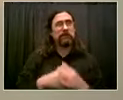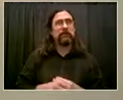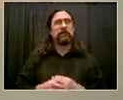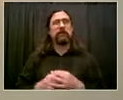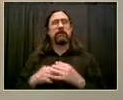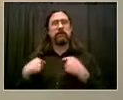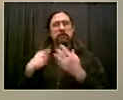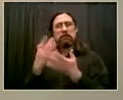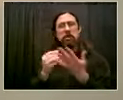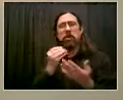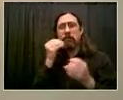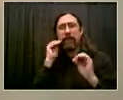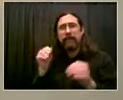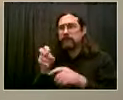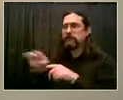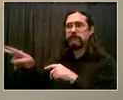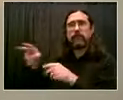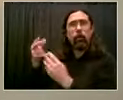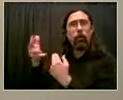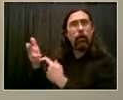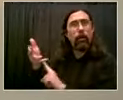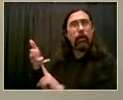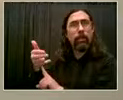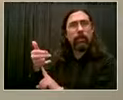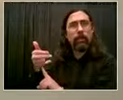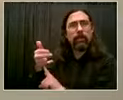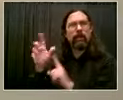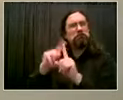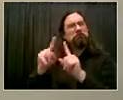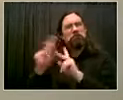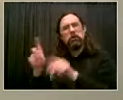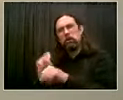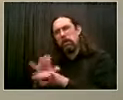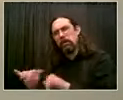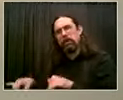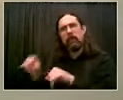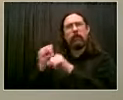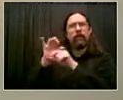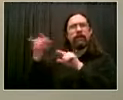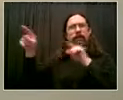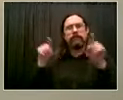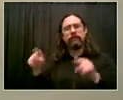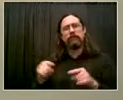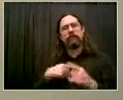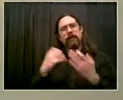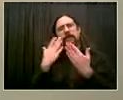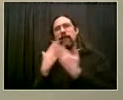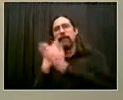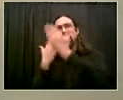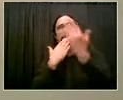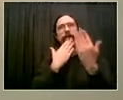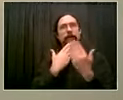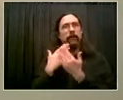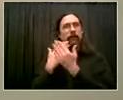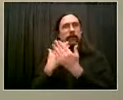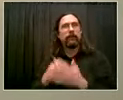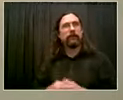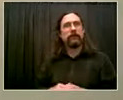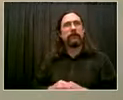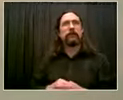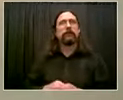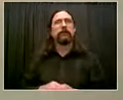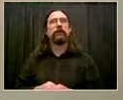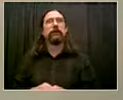provided them an opportunity to do some of the work that is necessary to get back. I mean, just think of trying to apply for a job, but you have no address.